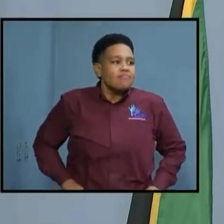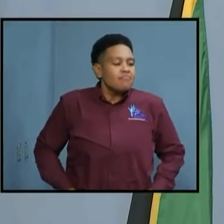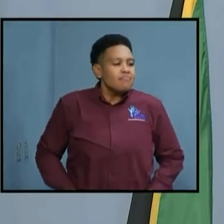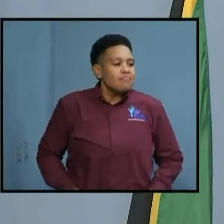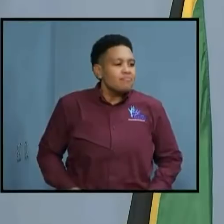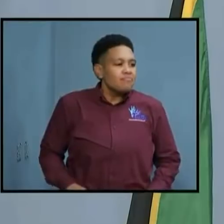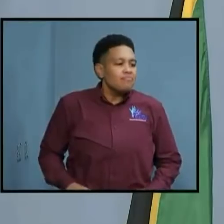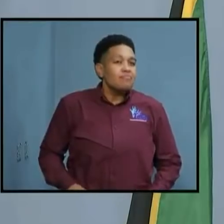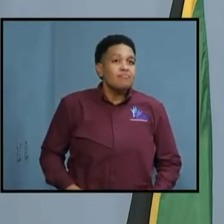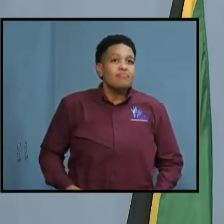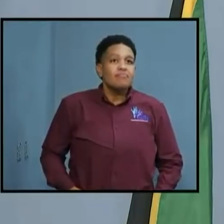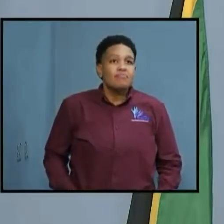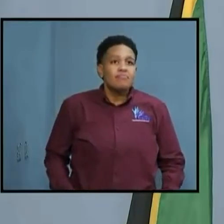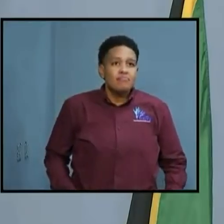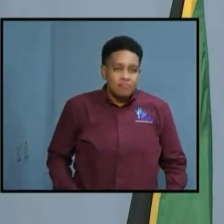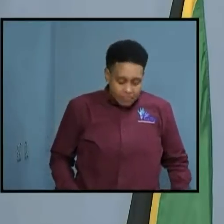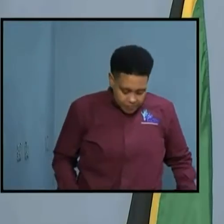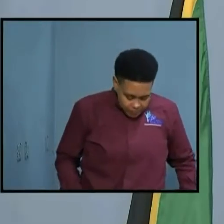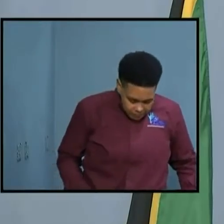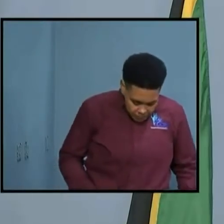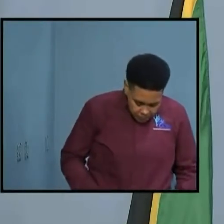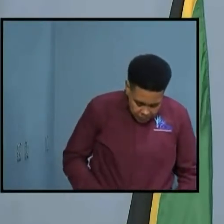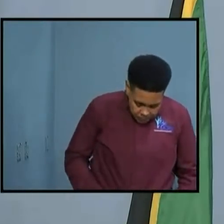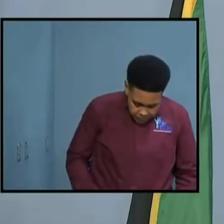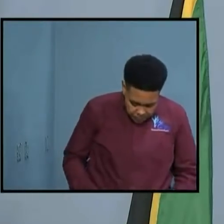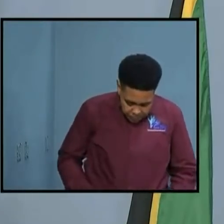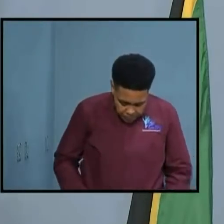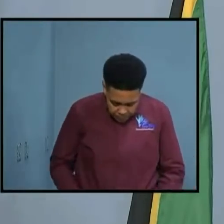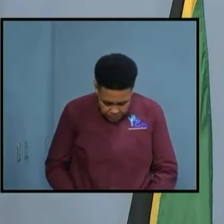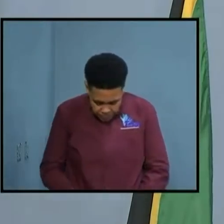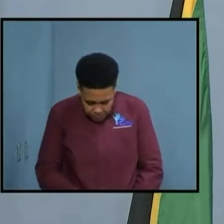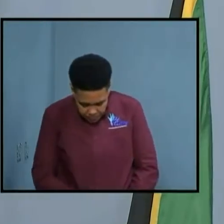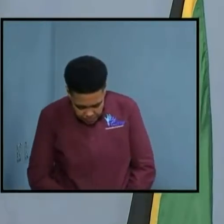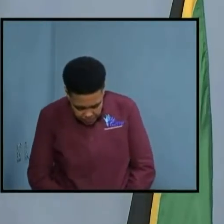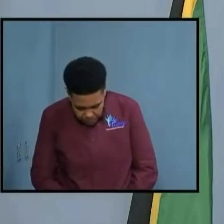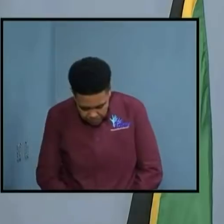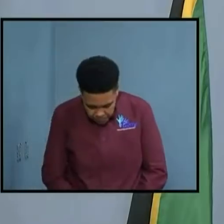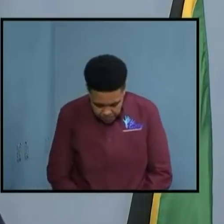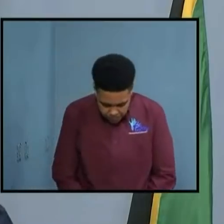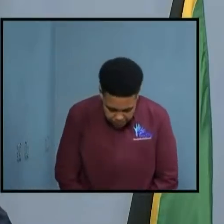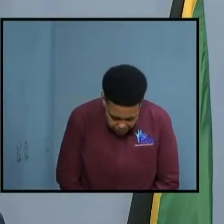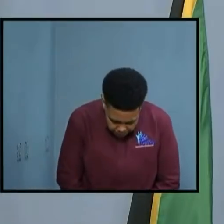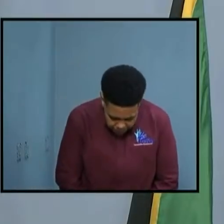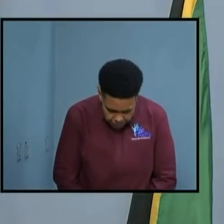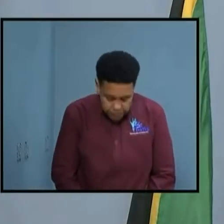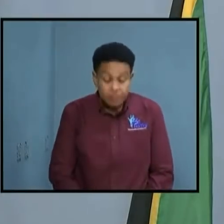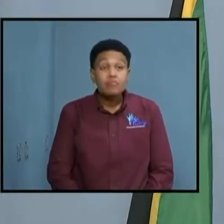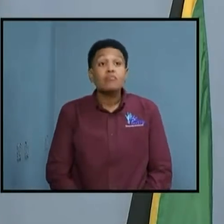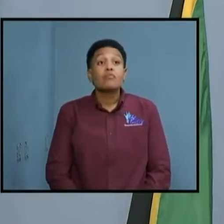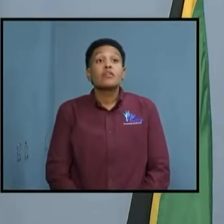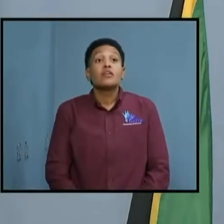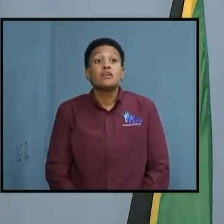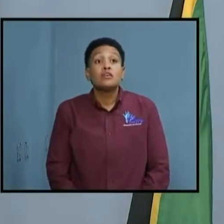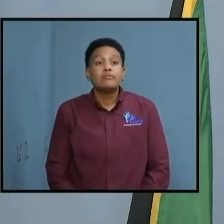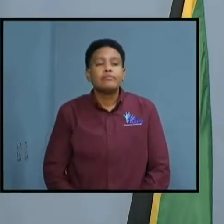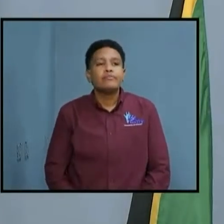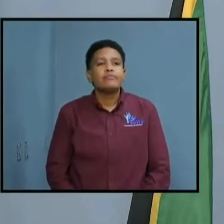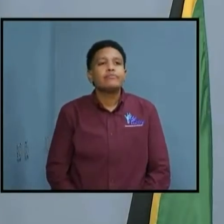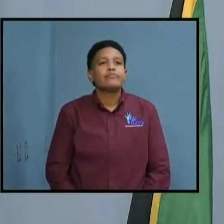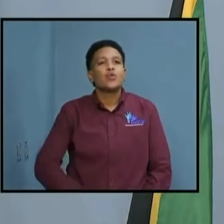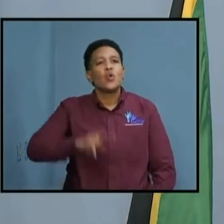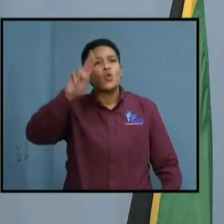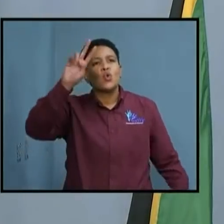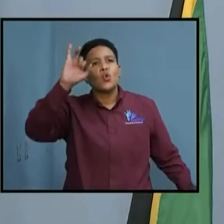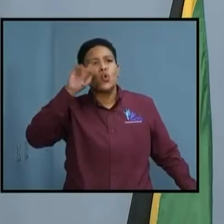The Minister of Health and Wellness, Dr. Tufton, will respond to those questions, Althea. Right. So the University Hospital of the West Indies